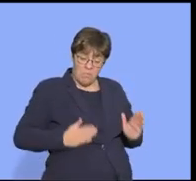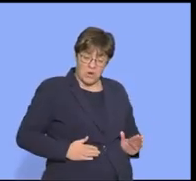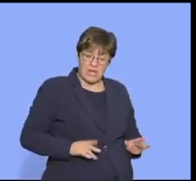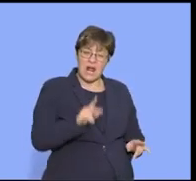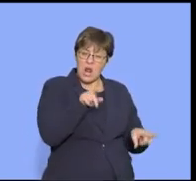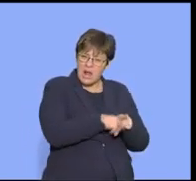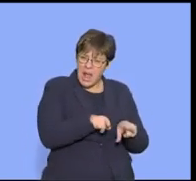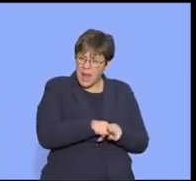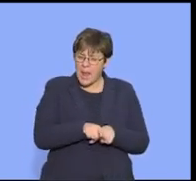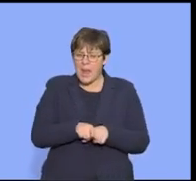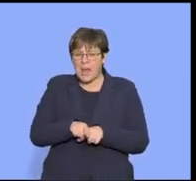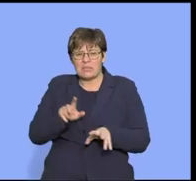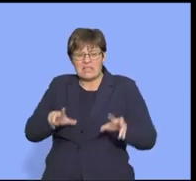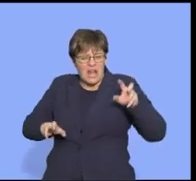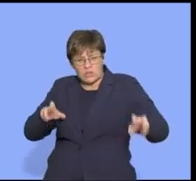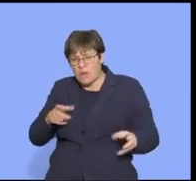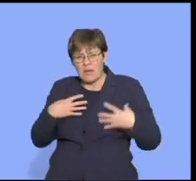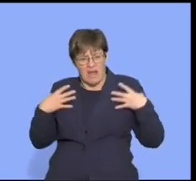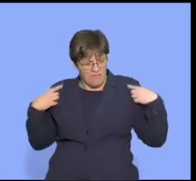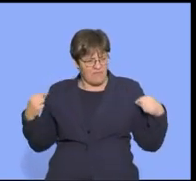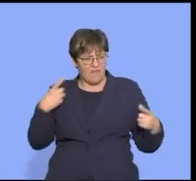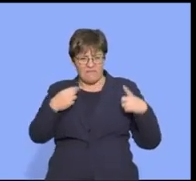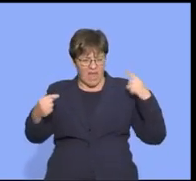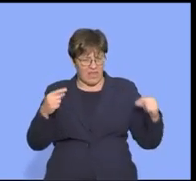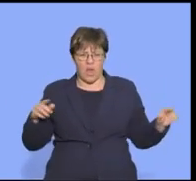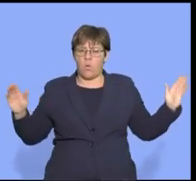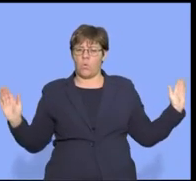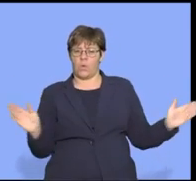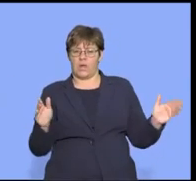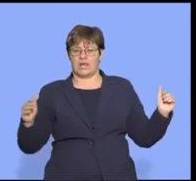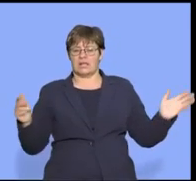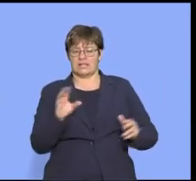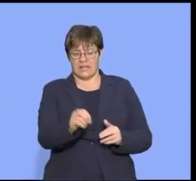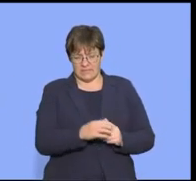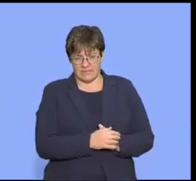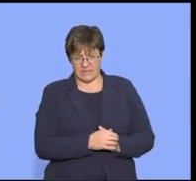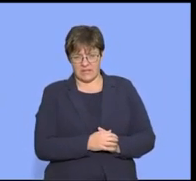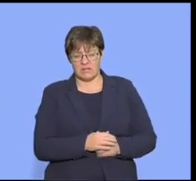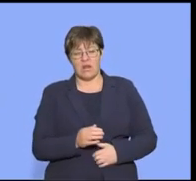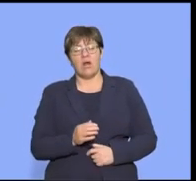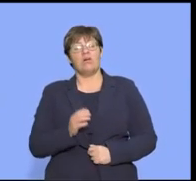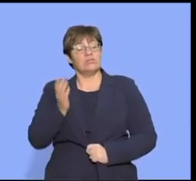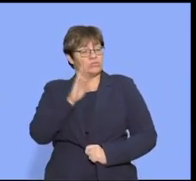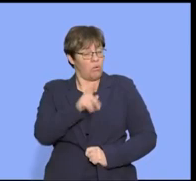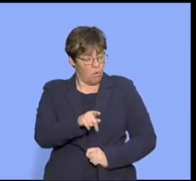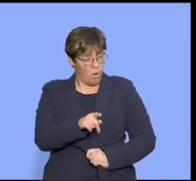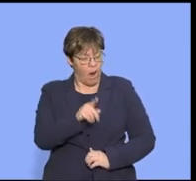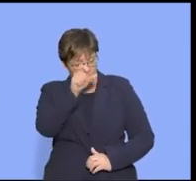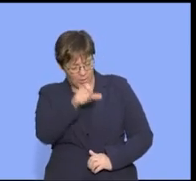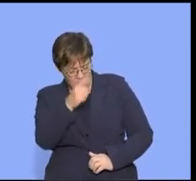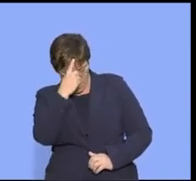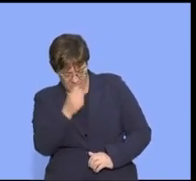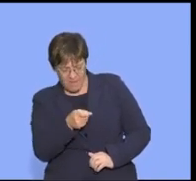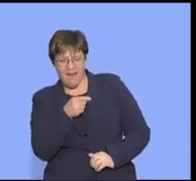was more like a dinosaur, it had wings and feathers. And this indicates, which scientists now